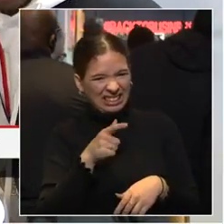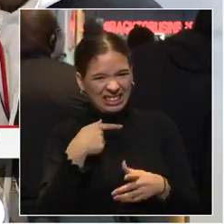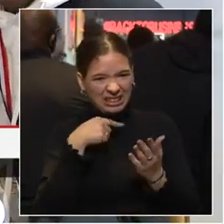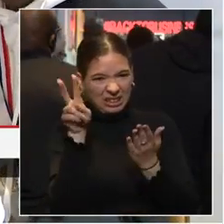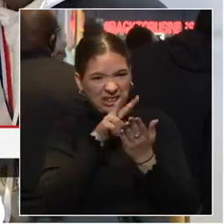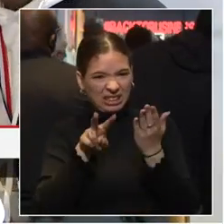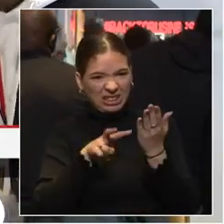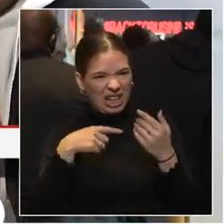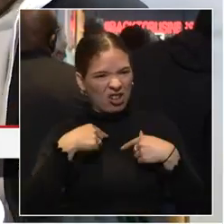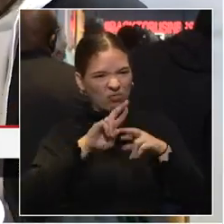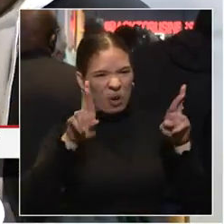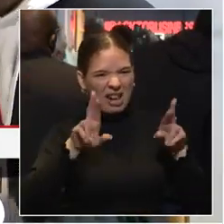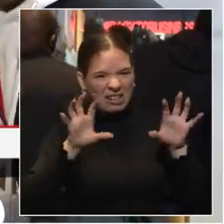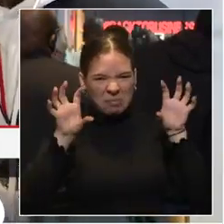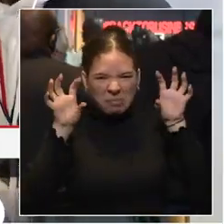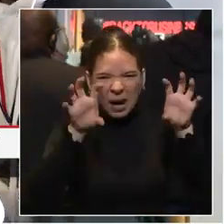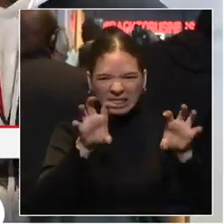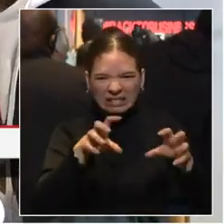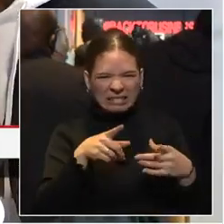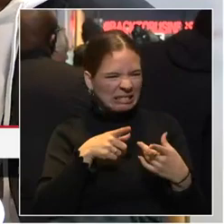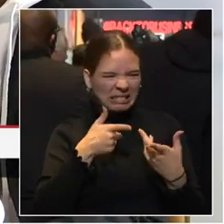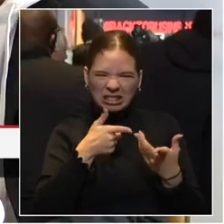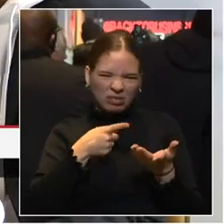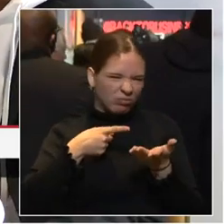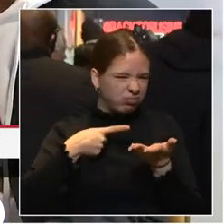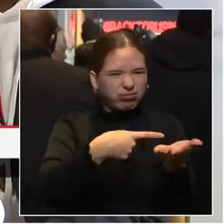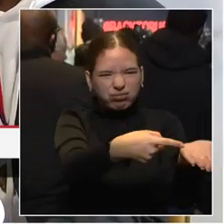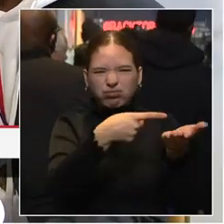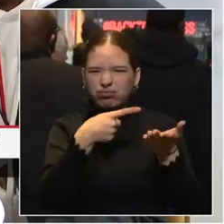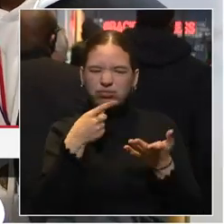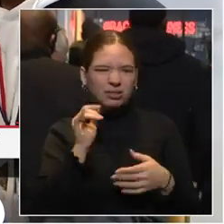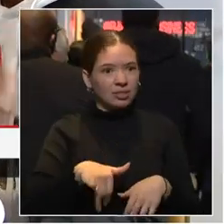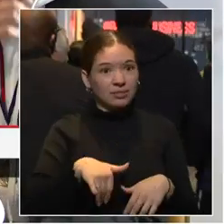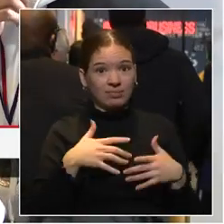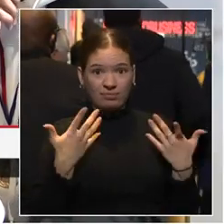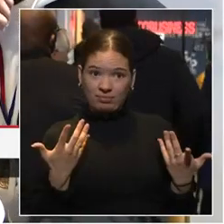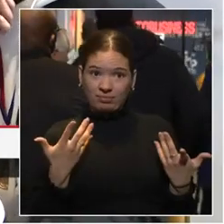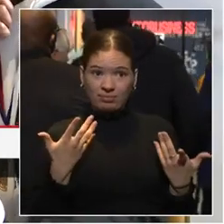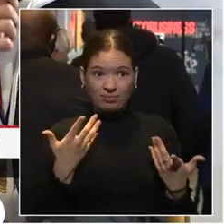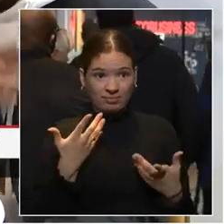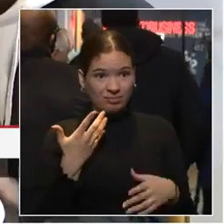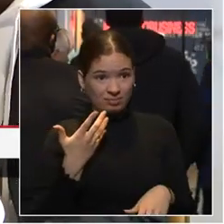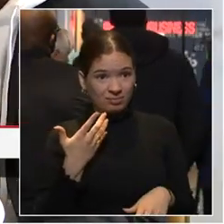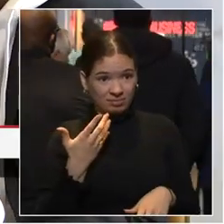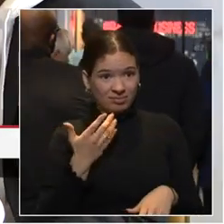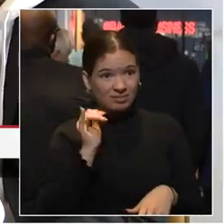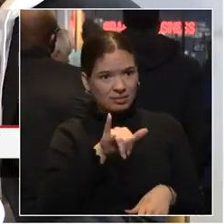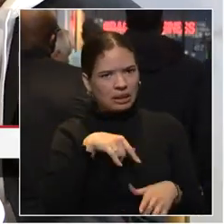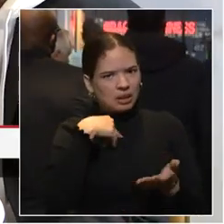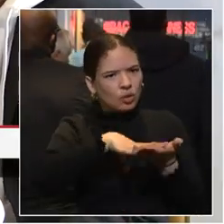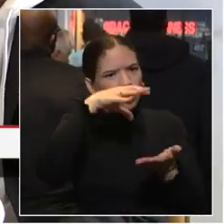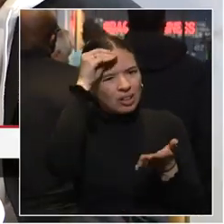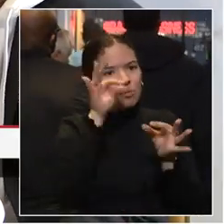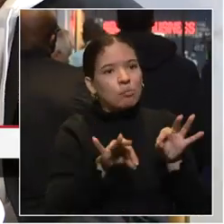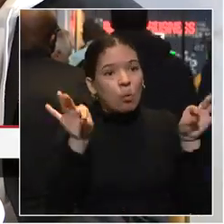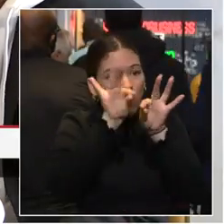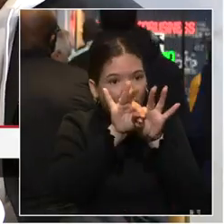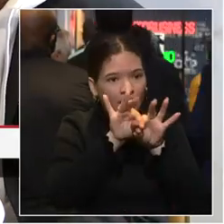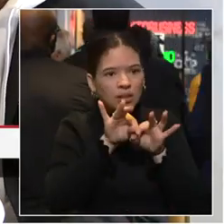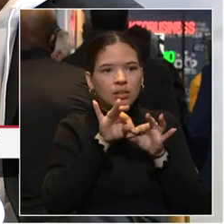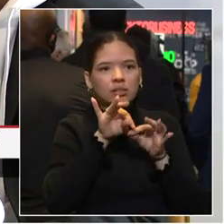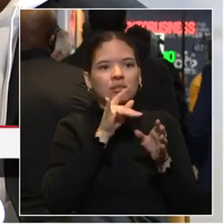roar. But that's a big skill that I learned, and especially in journalism, you have to listen. And